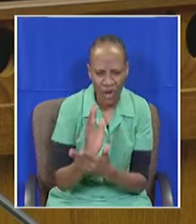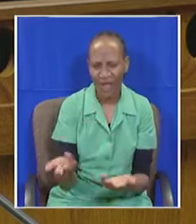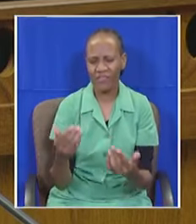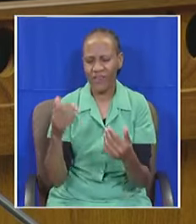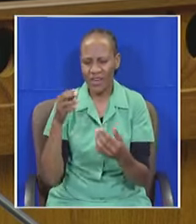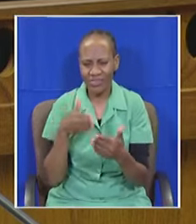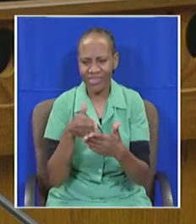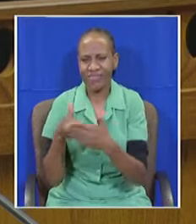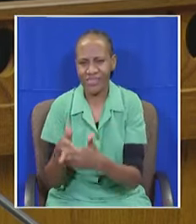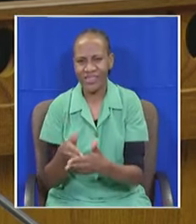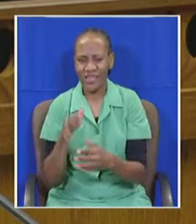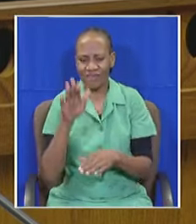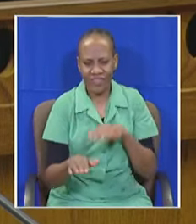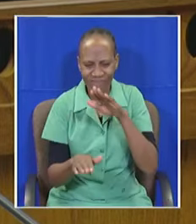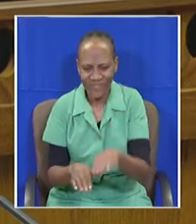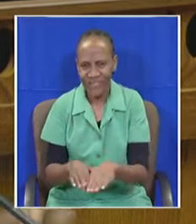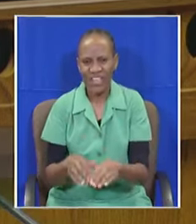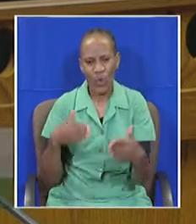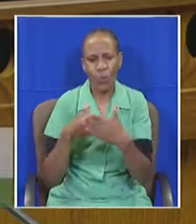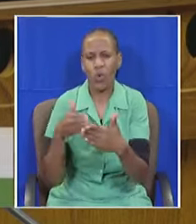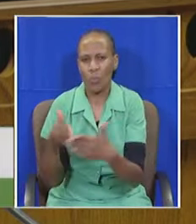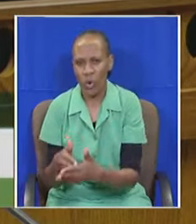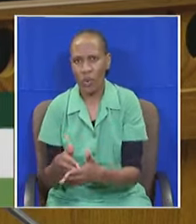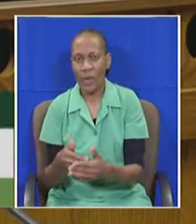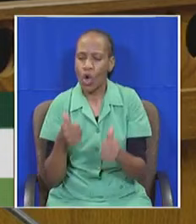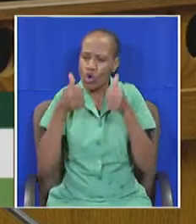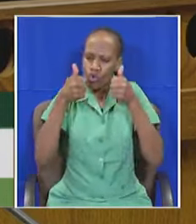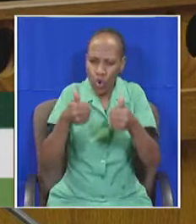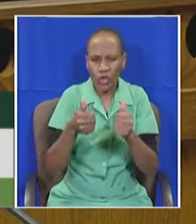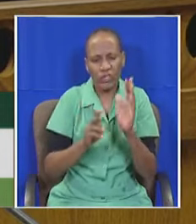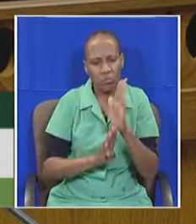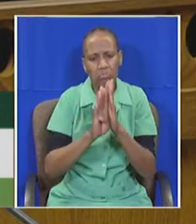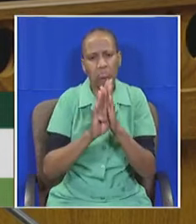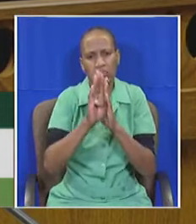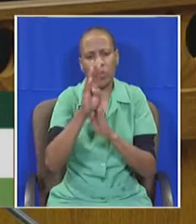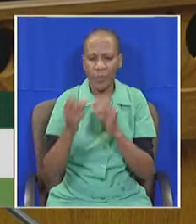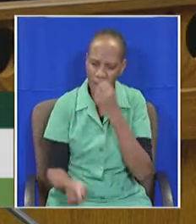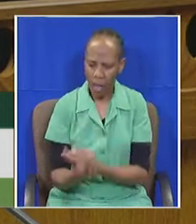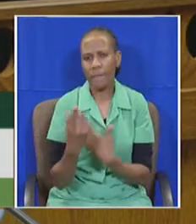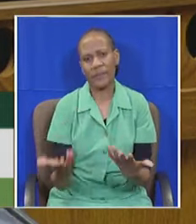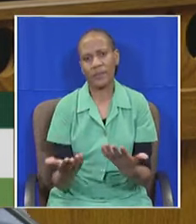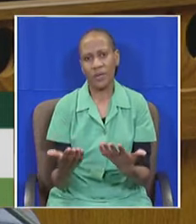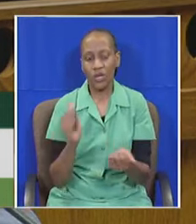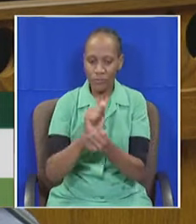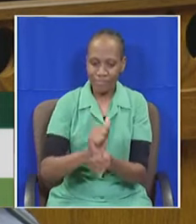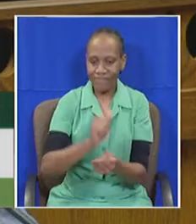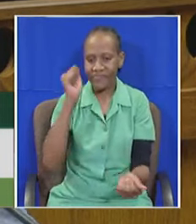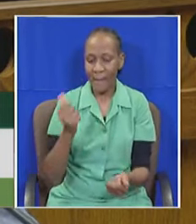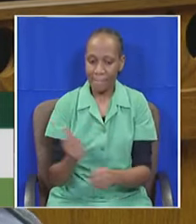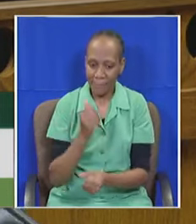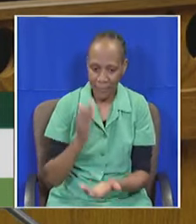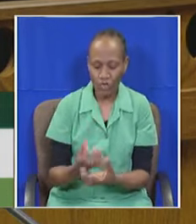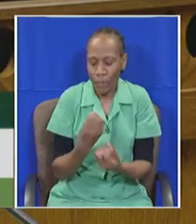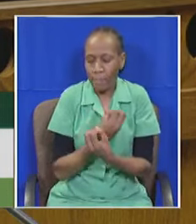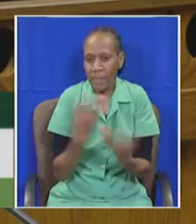starts, leapfrogs, and obstacles. Good development progress has been made with our democracy restoring the dignity of